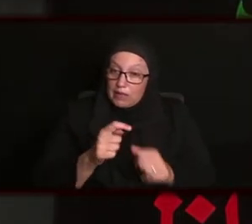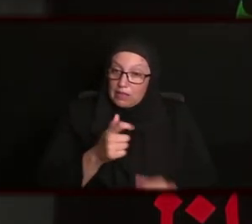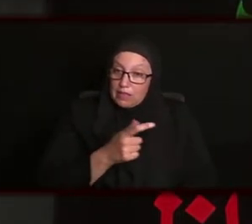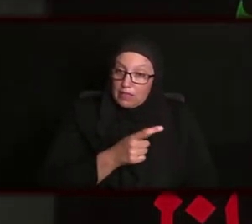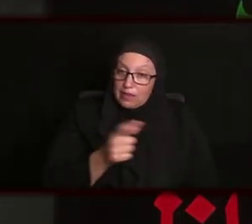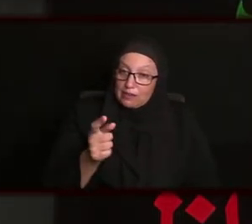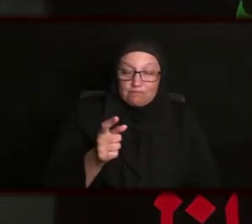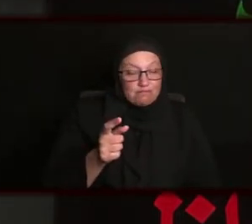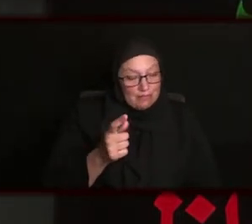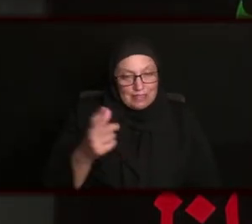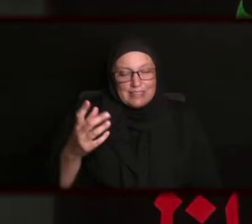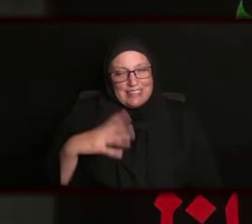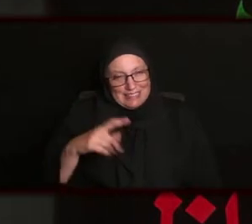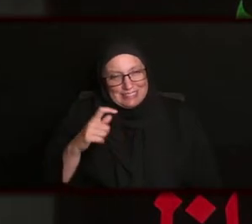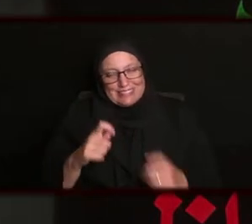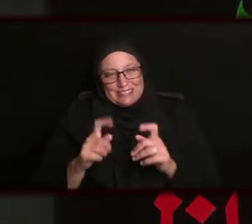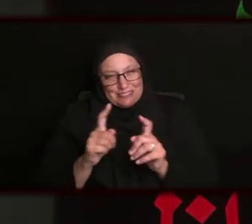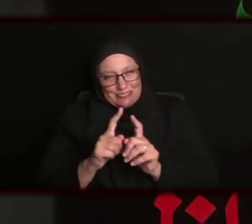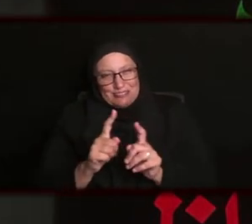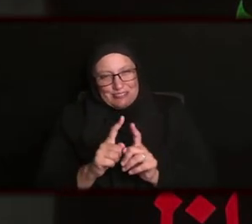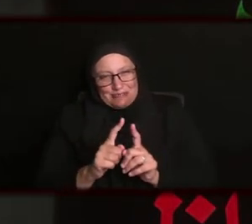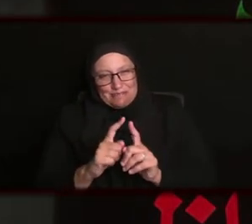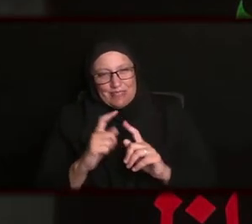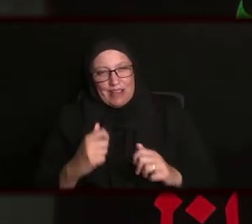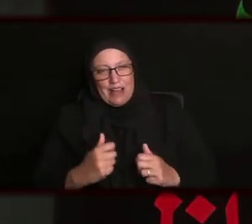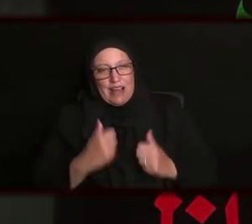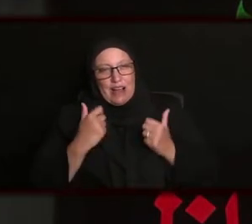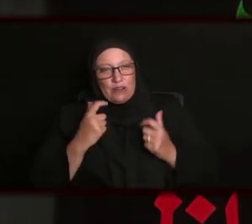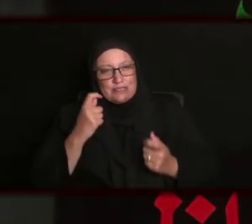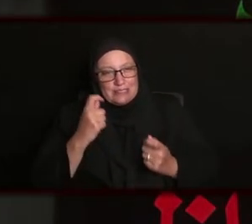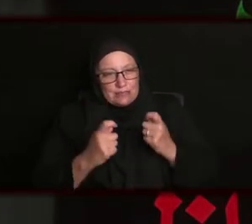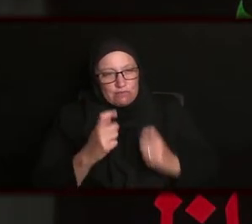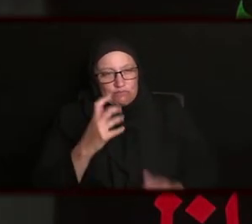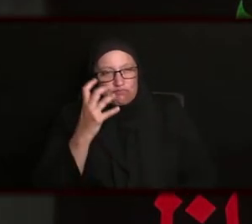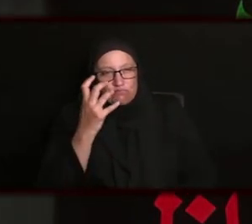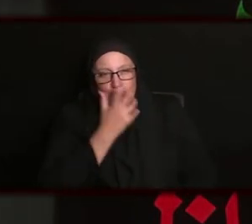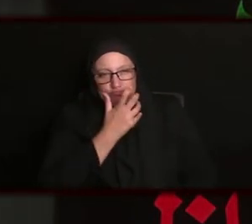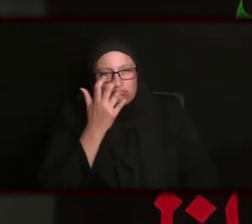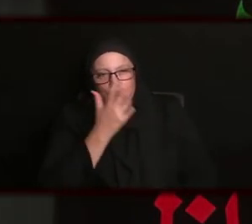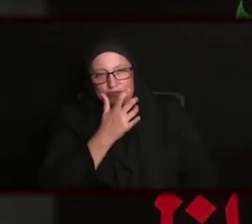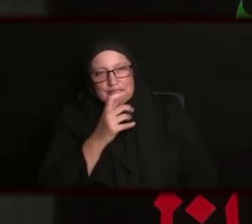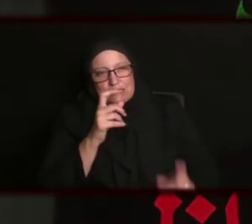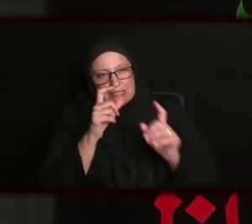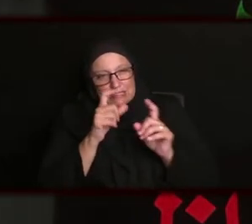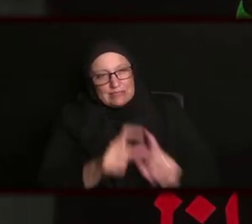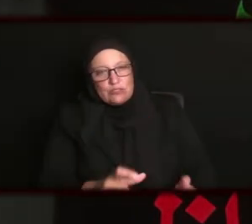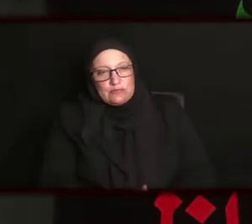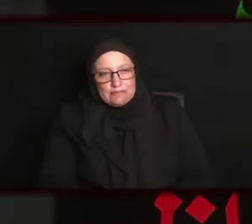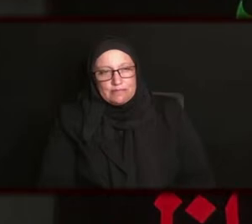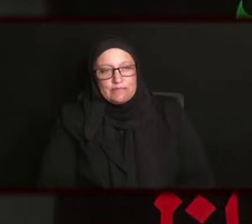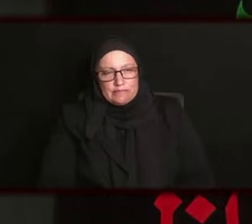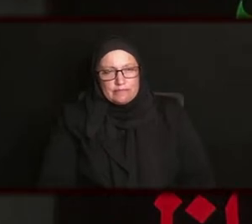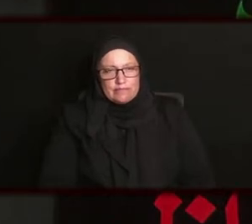our trials may be different, but the severity of them, the severity of the trials,